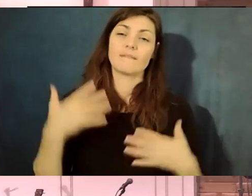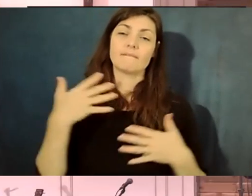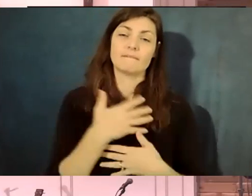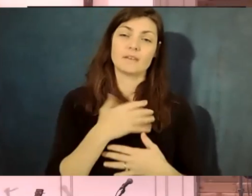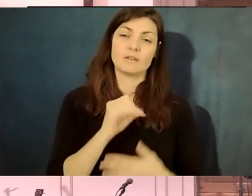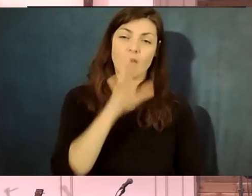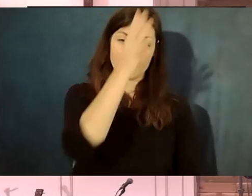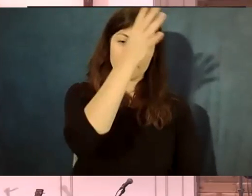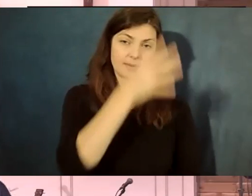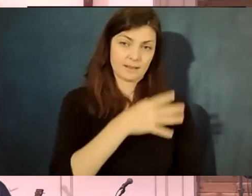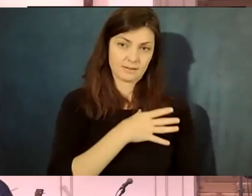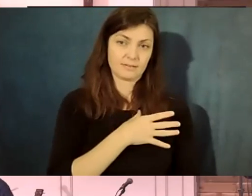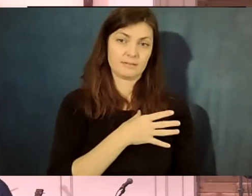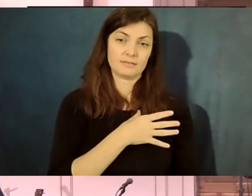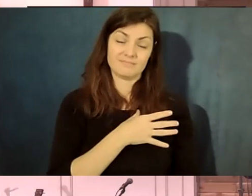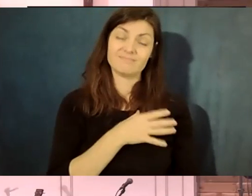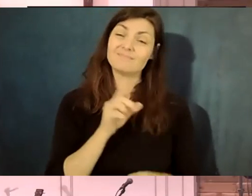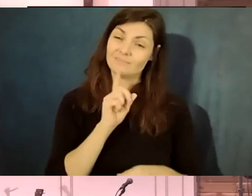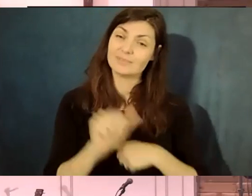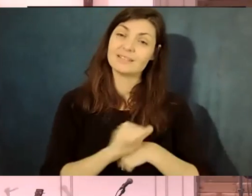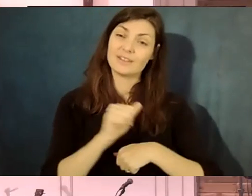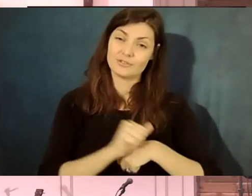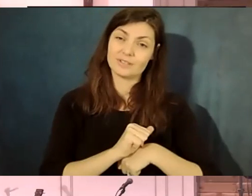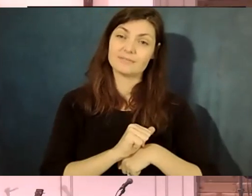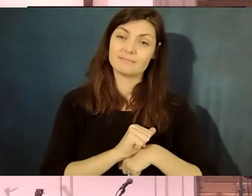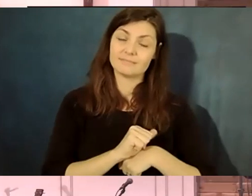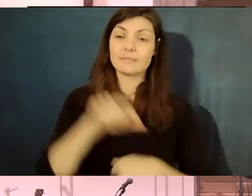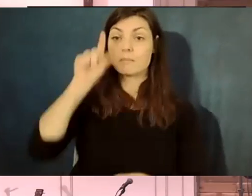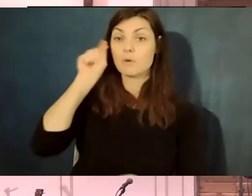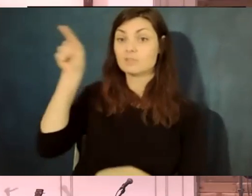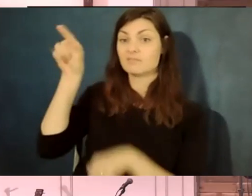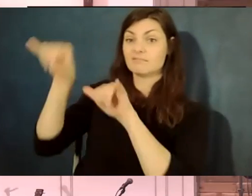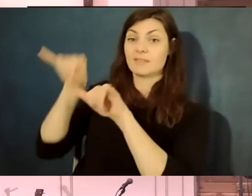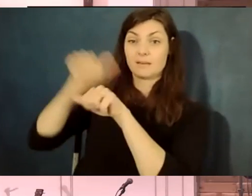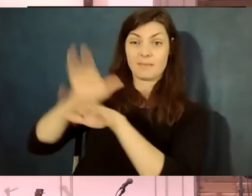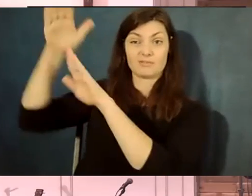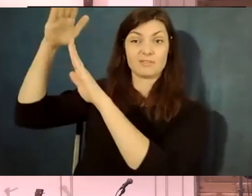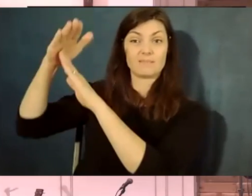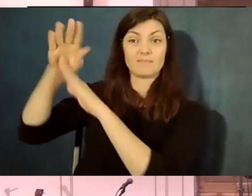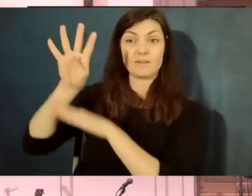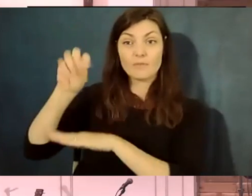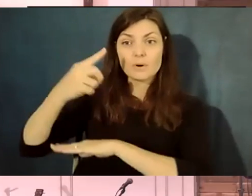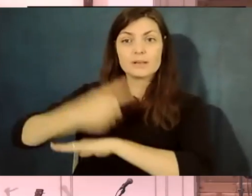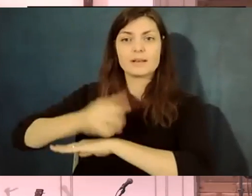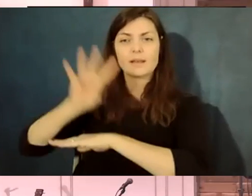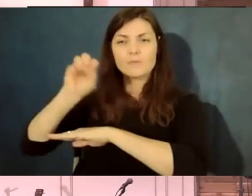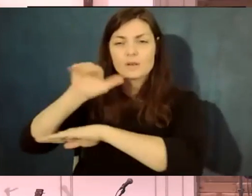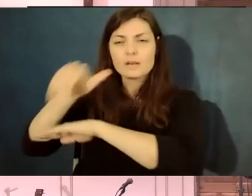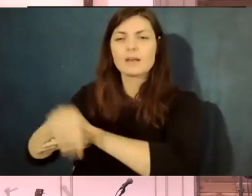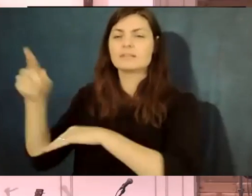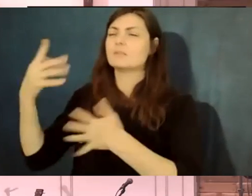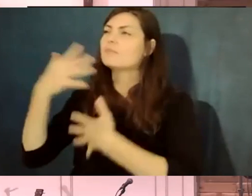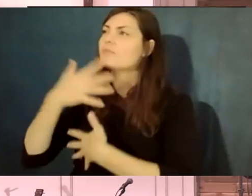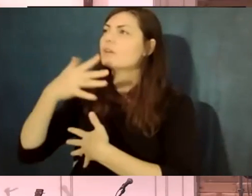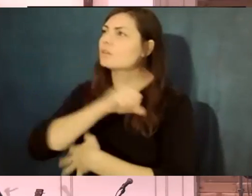man is a very dangerous thing. Moses was up on that mountain 40 days and 40 nights learning the fear of the Lord. They were